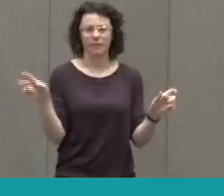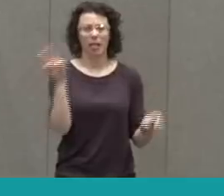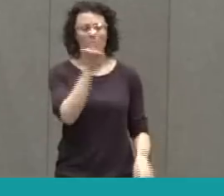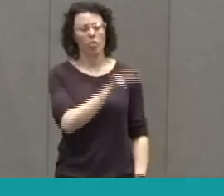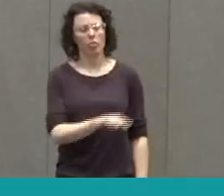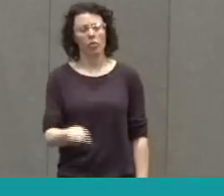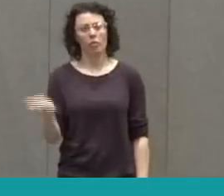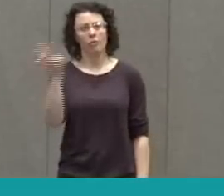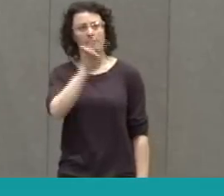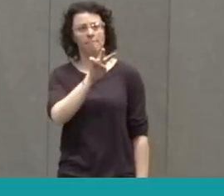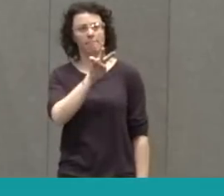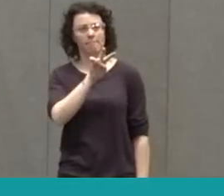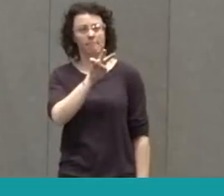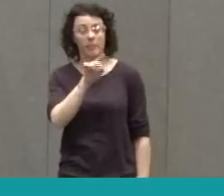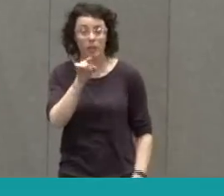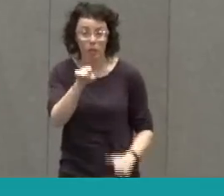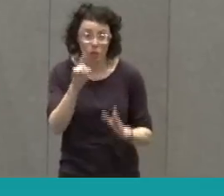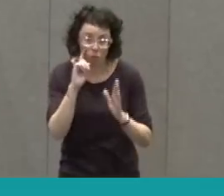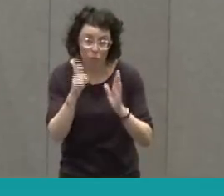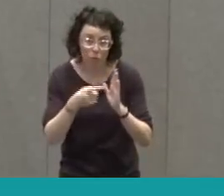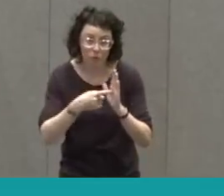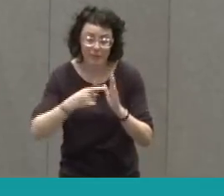what patterns did you see?